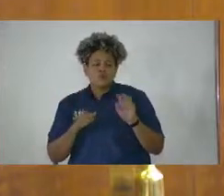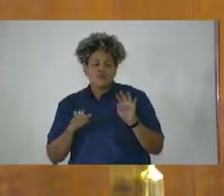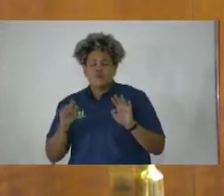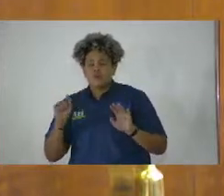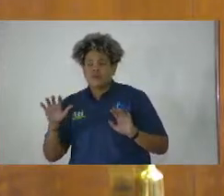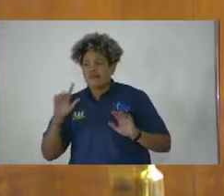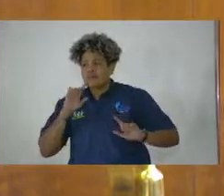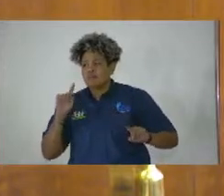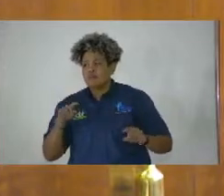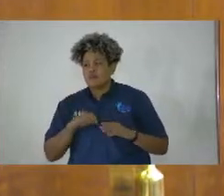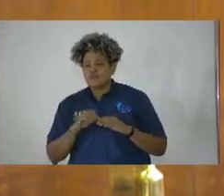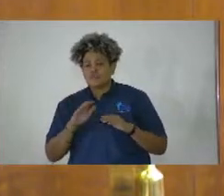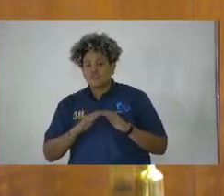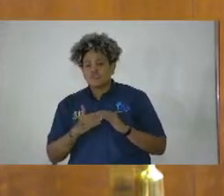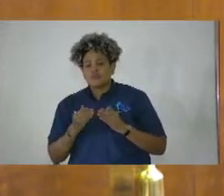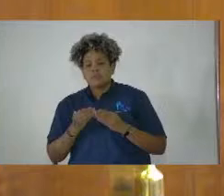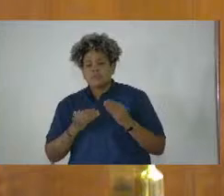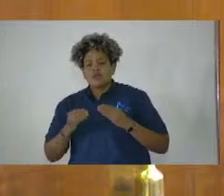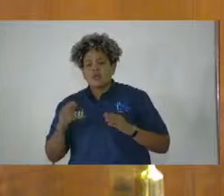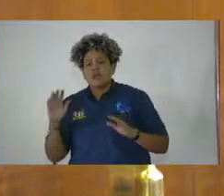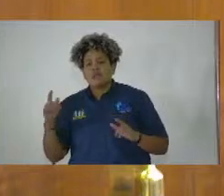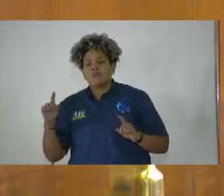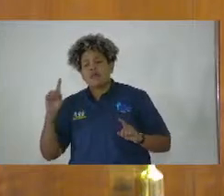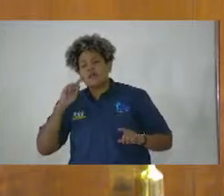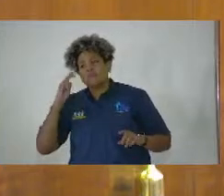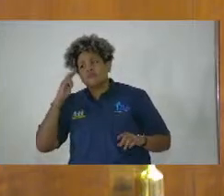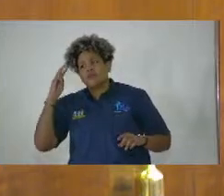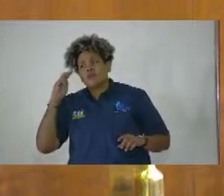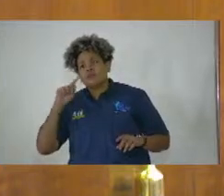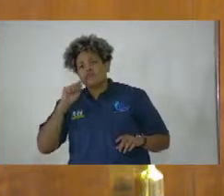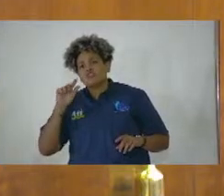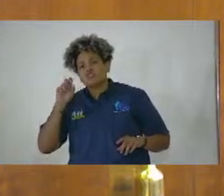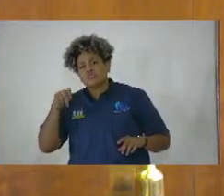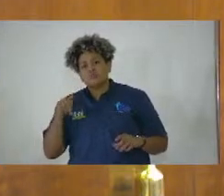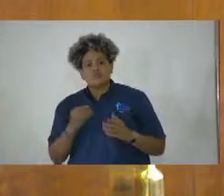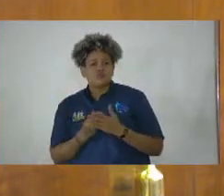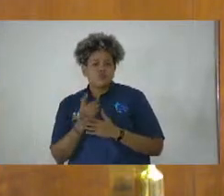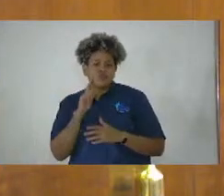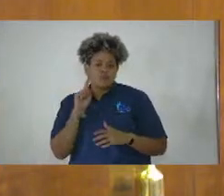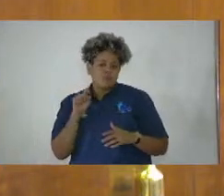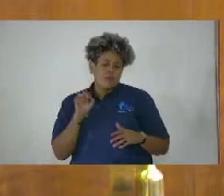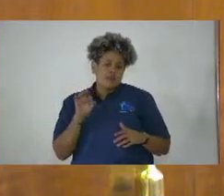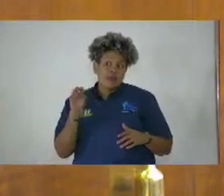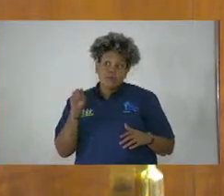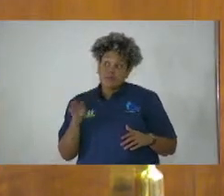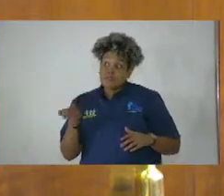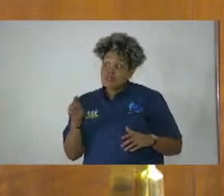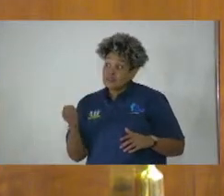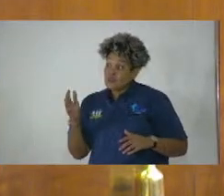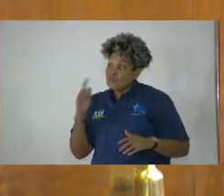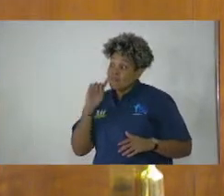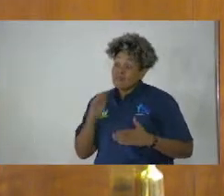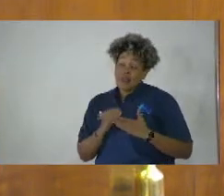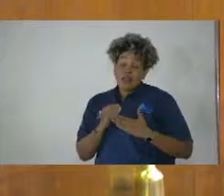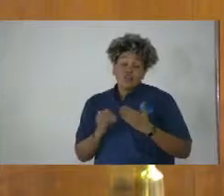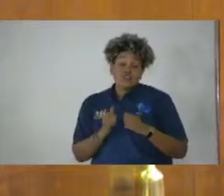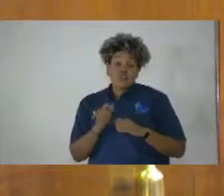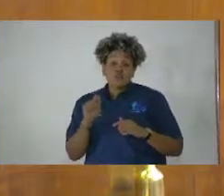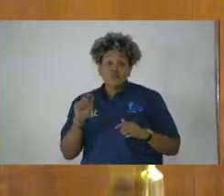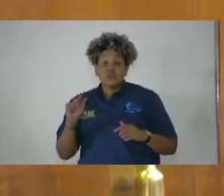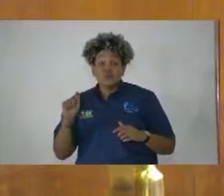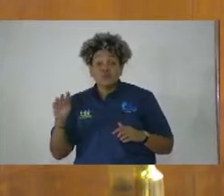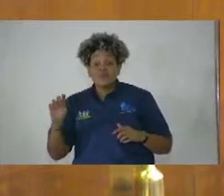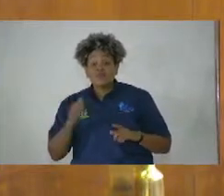24-25 reported that Jamaican economy should record real GDP growth of 1.9% for financial year